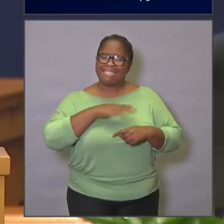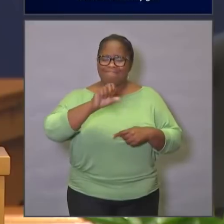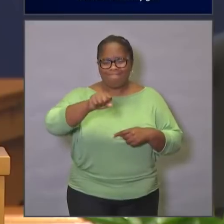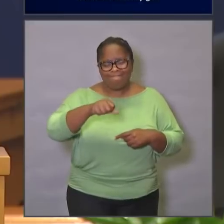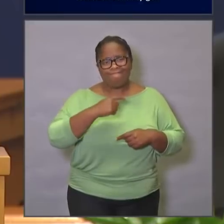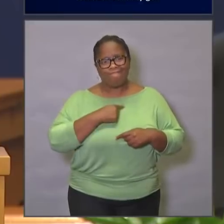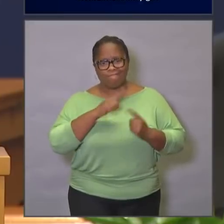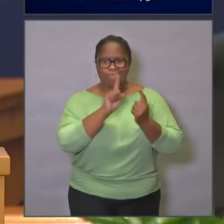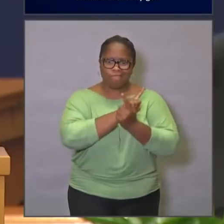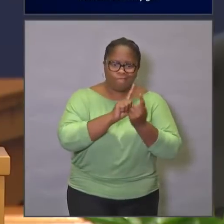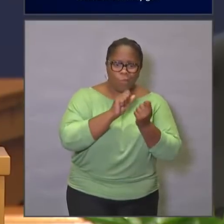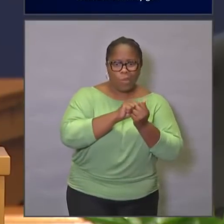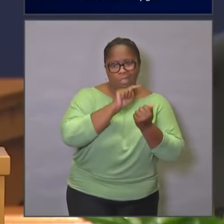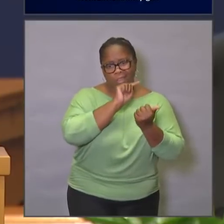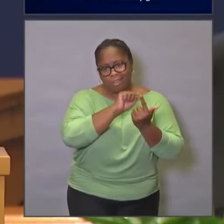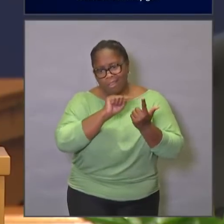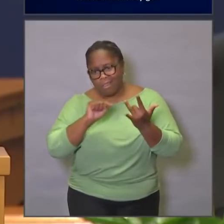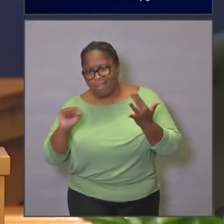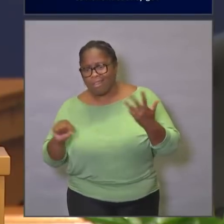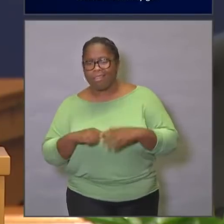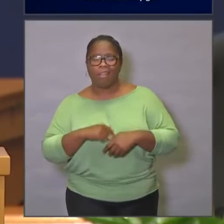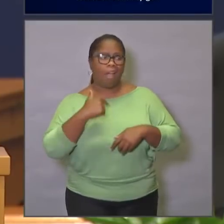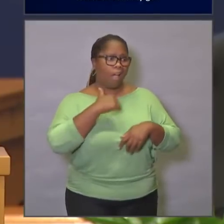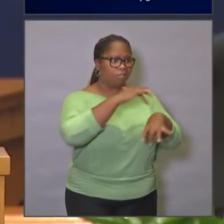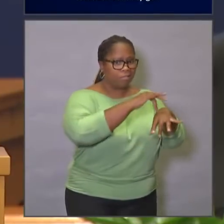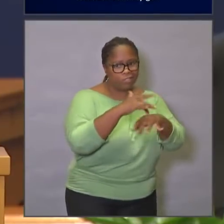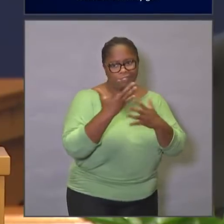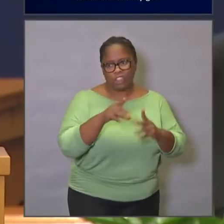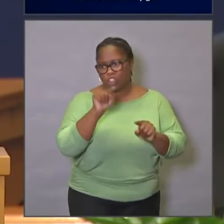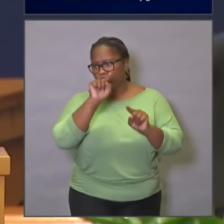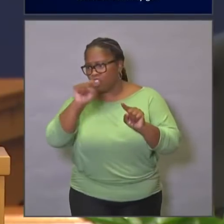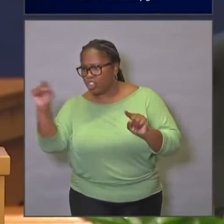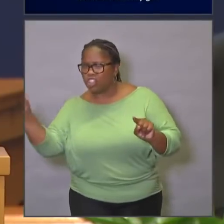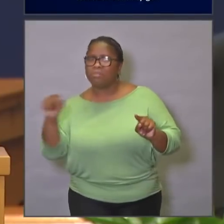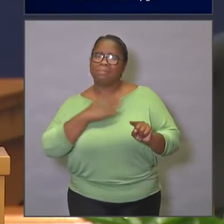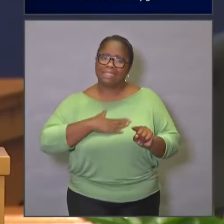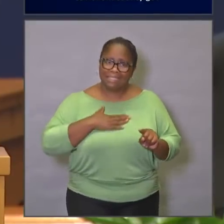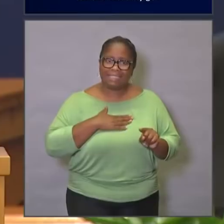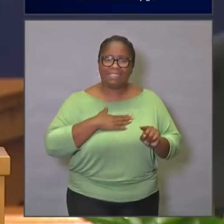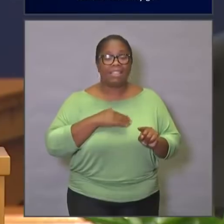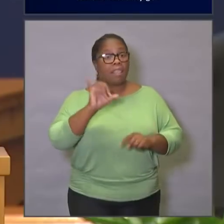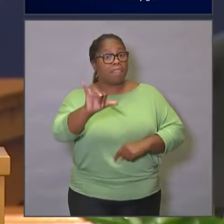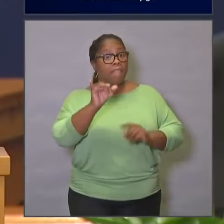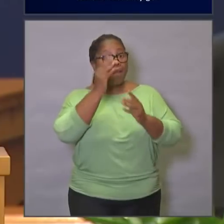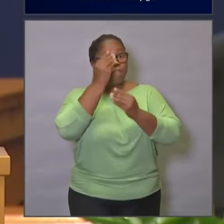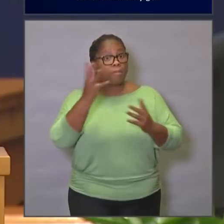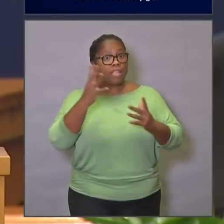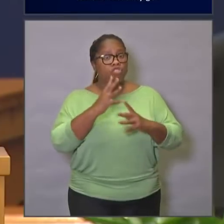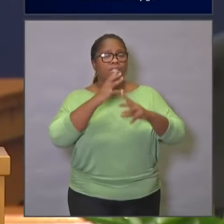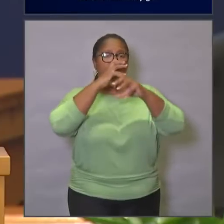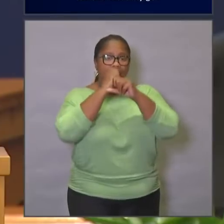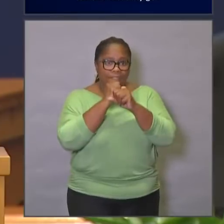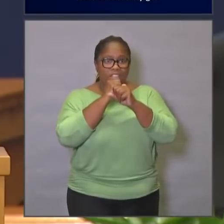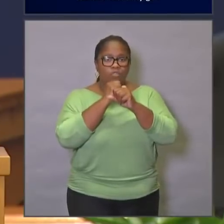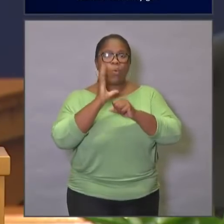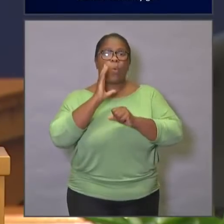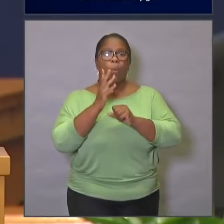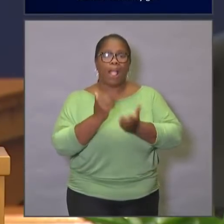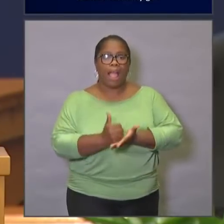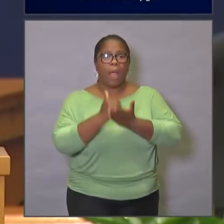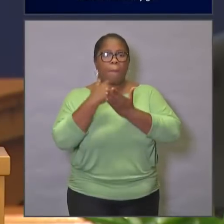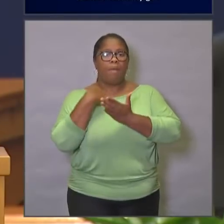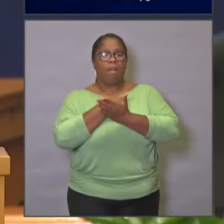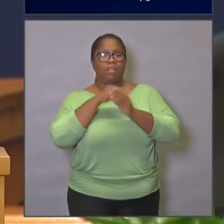been. The information is confidential, and we need it to help stop the virus in its tracks. And we